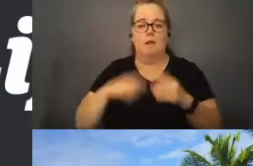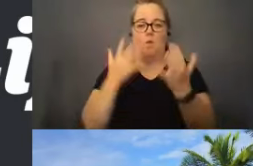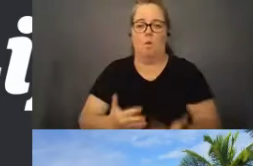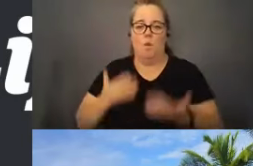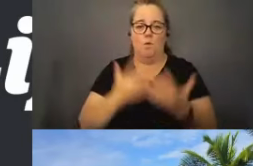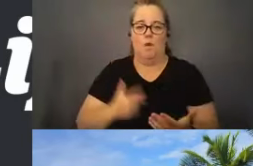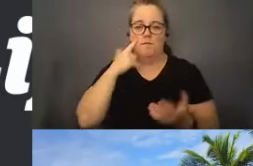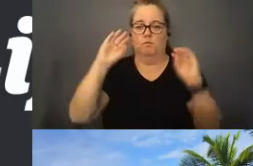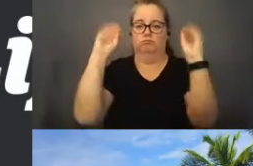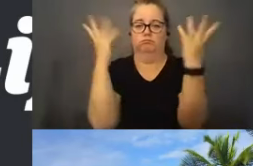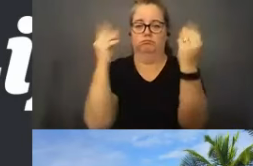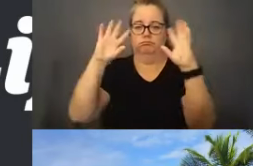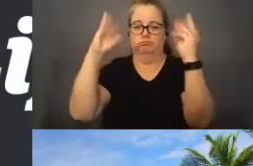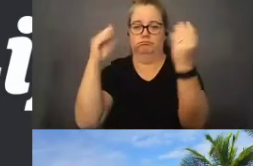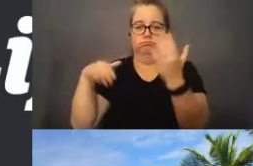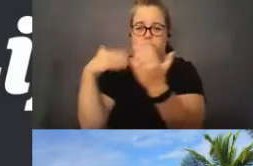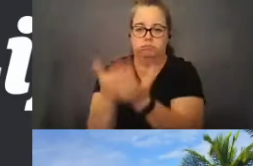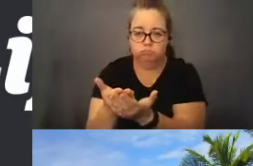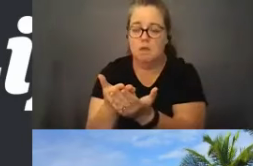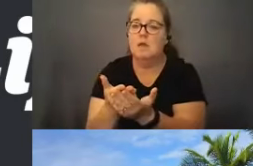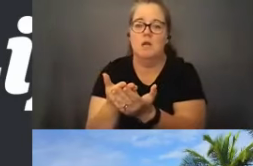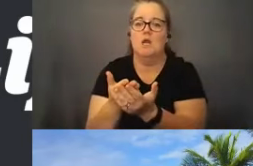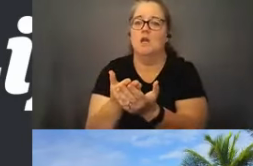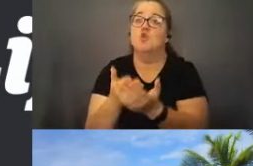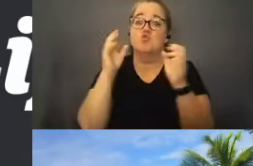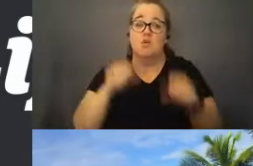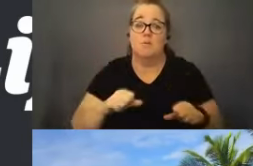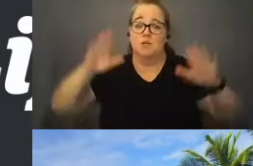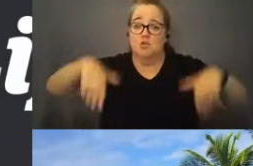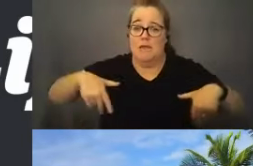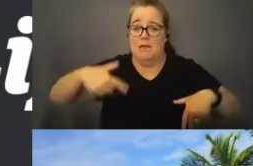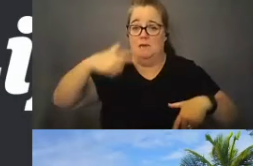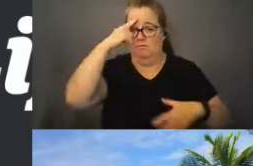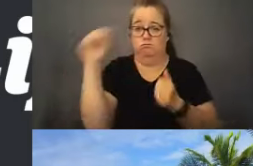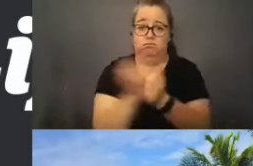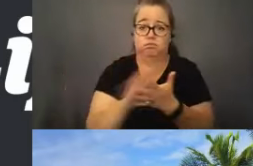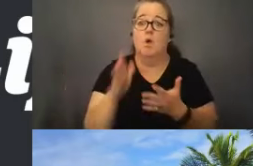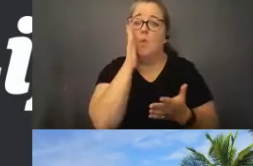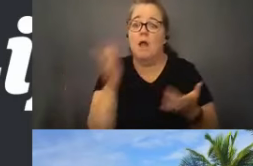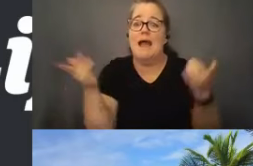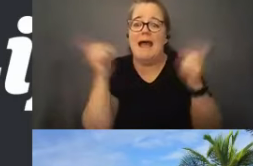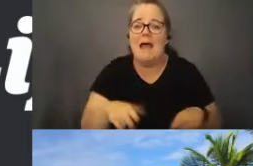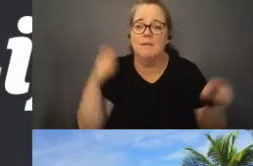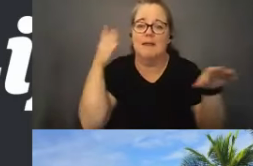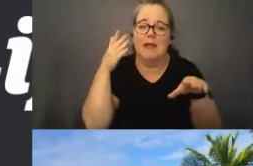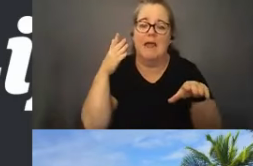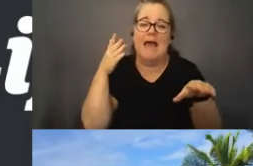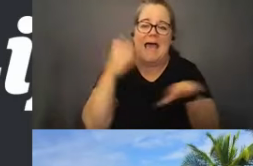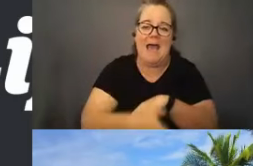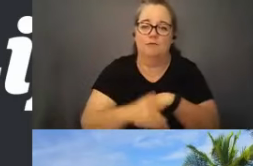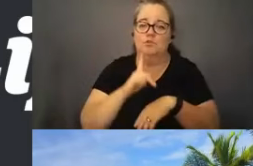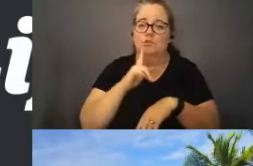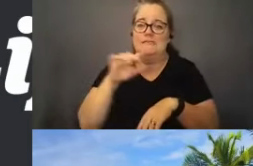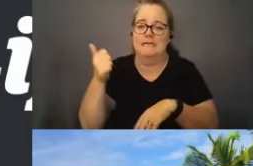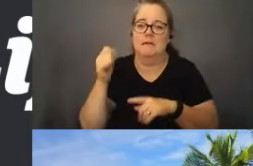ambulance to come. It could be too late. Brain damage is almost certain after 10 minutes. So